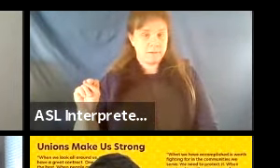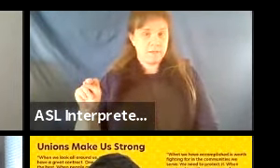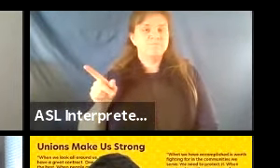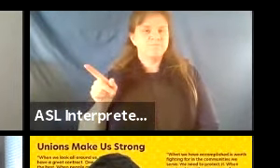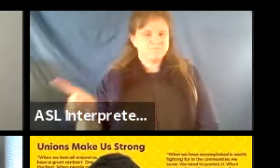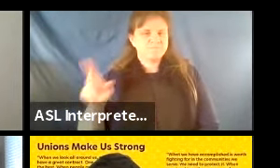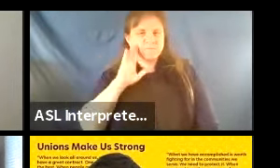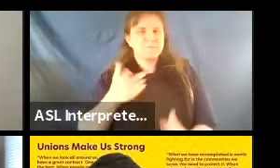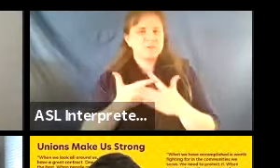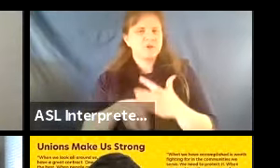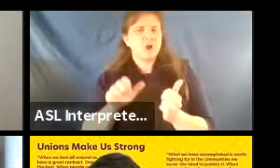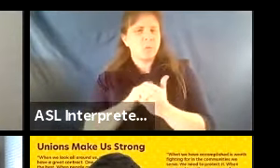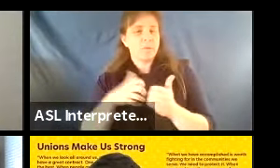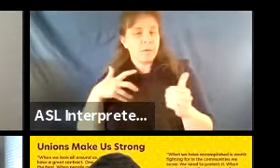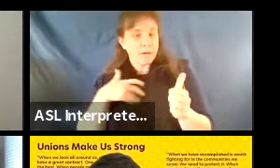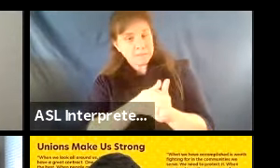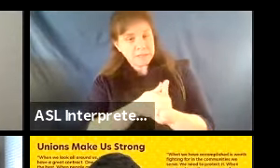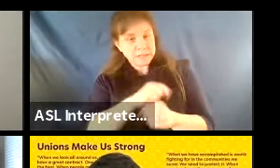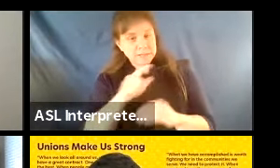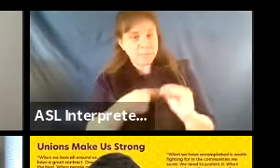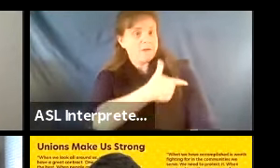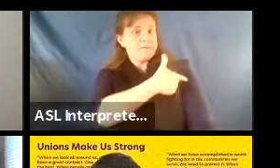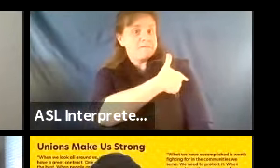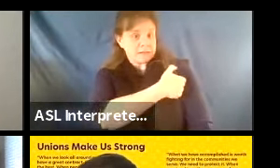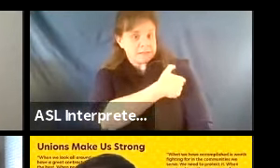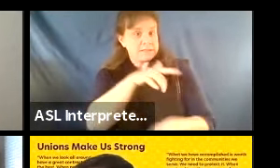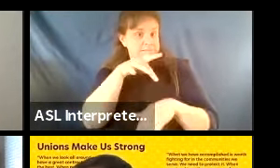an update on vaccine supply.